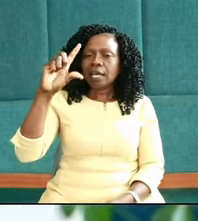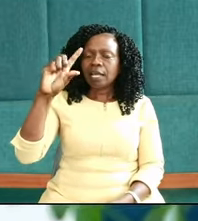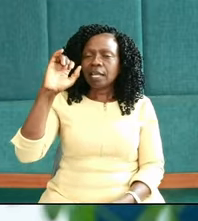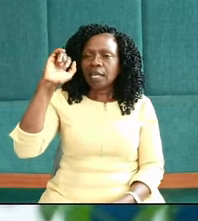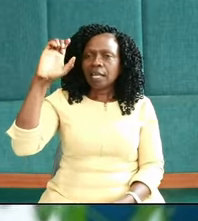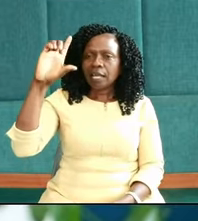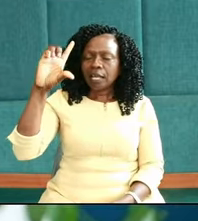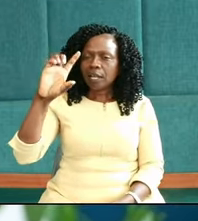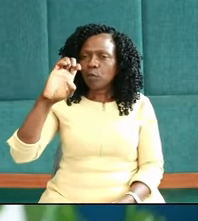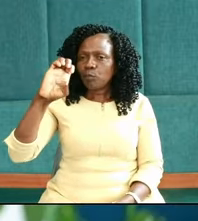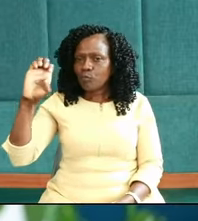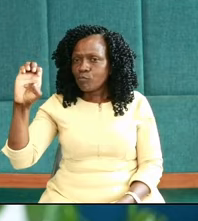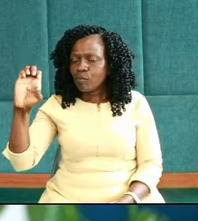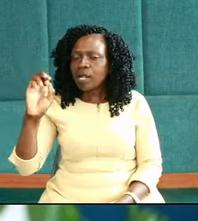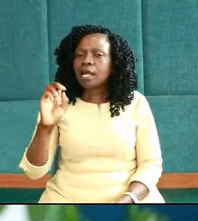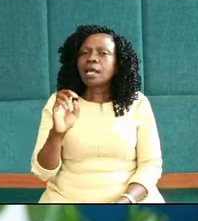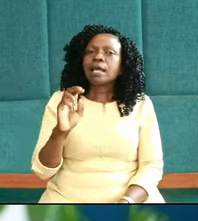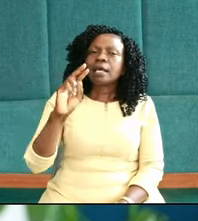is not one of them.